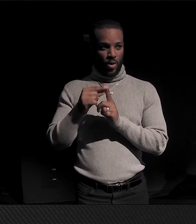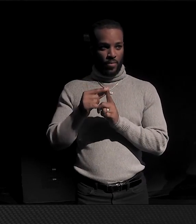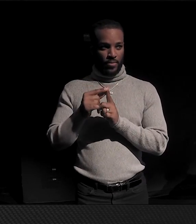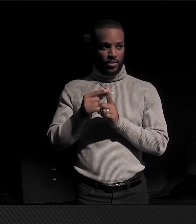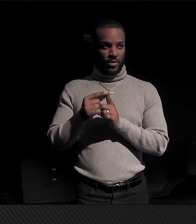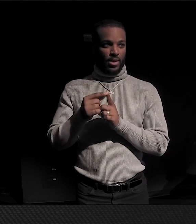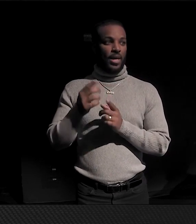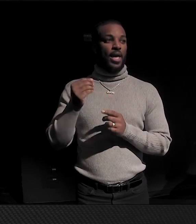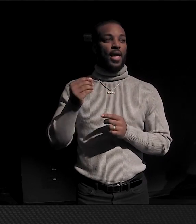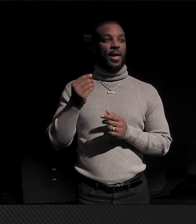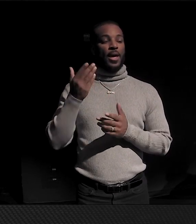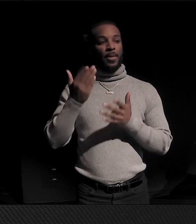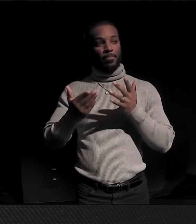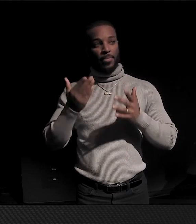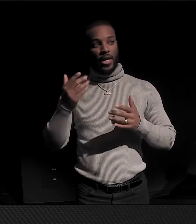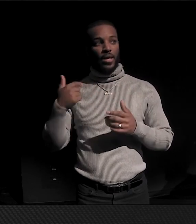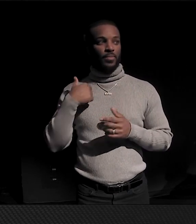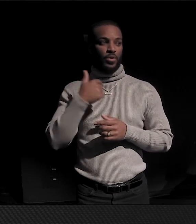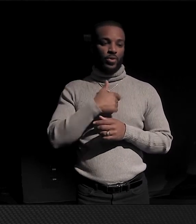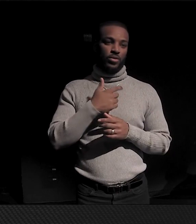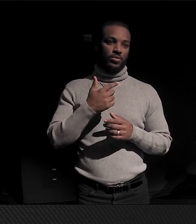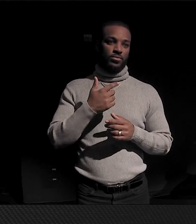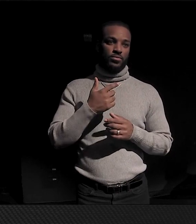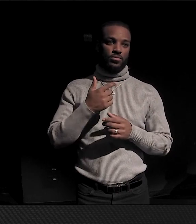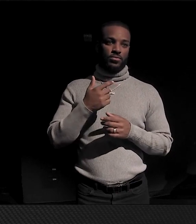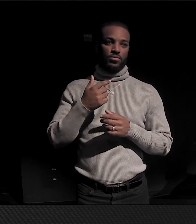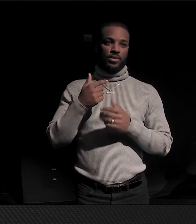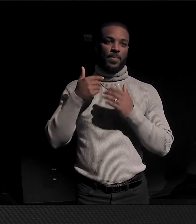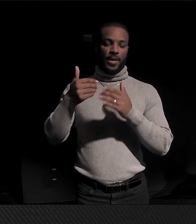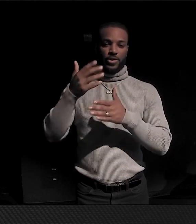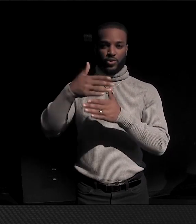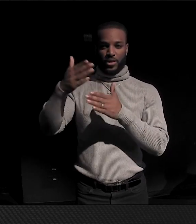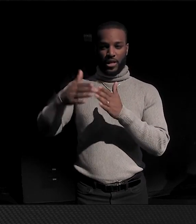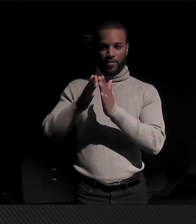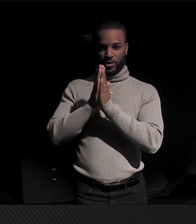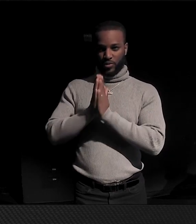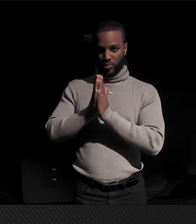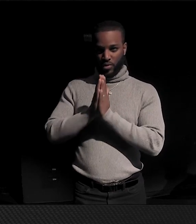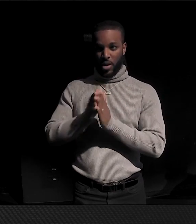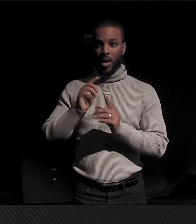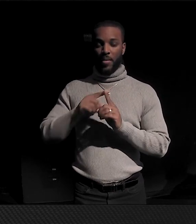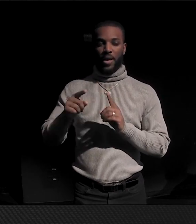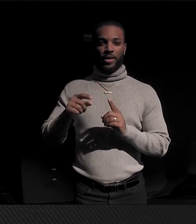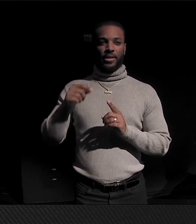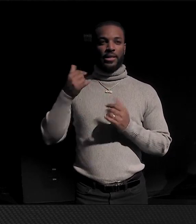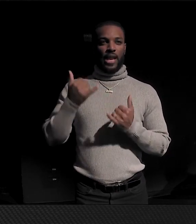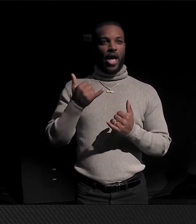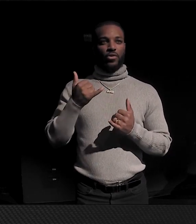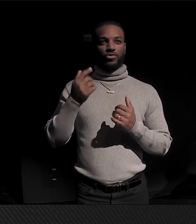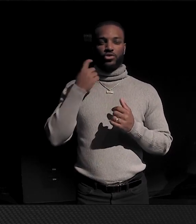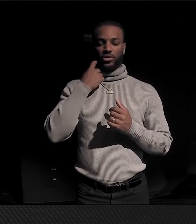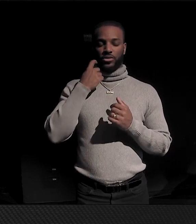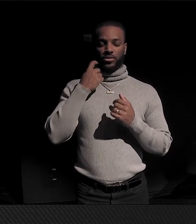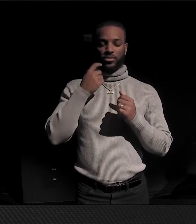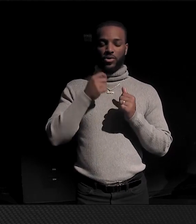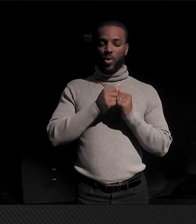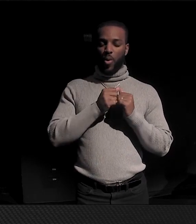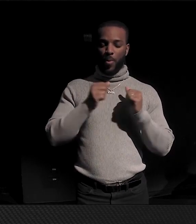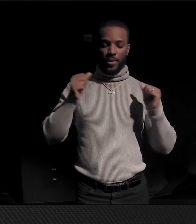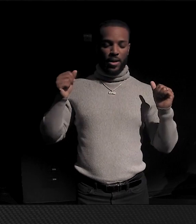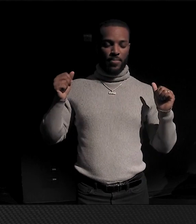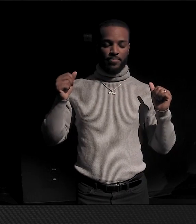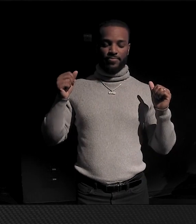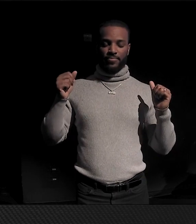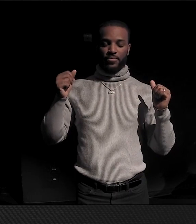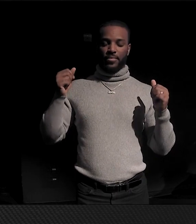going to dwell, or maybe you will make it to the end of this prayer. But this is where we just open up and you lift